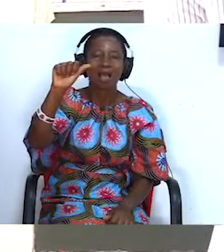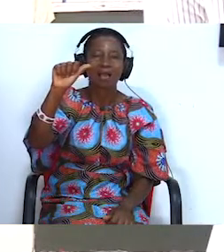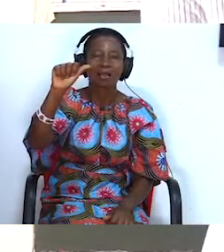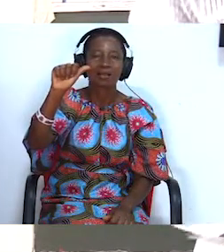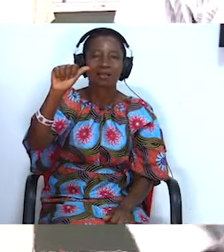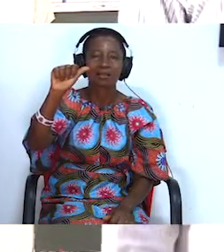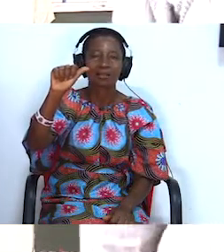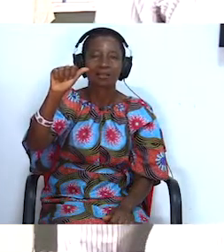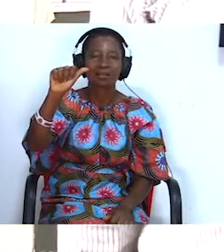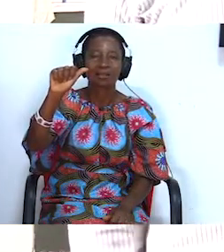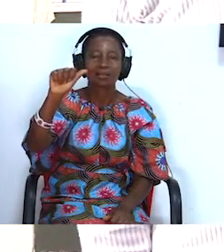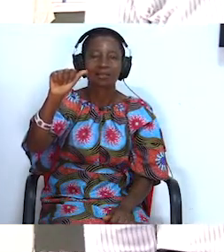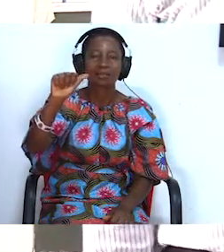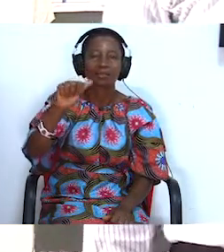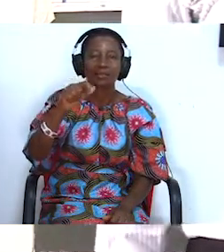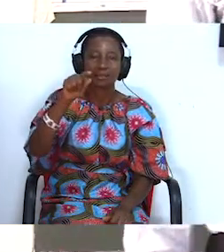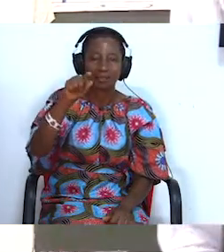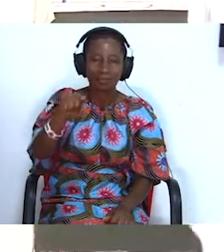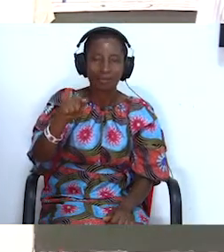Ah. Very good.